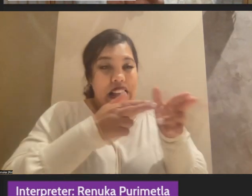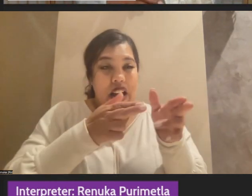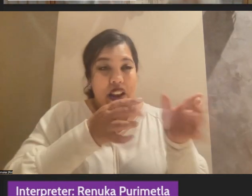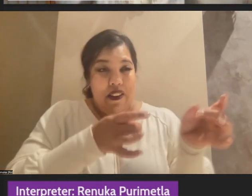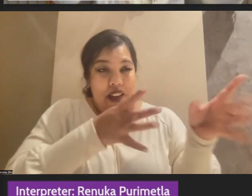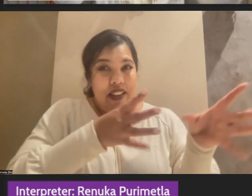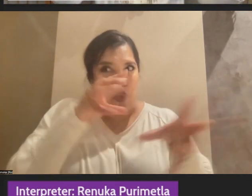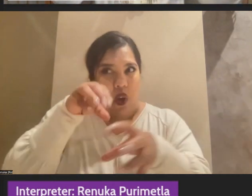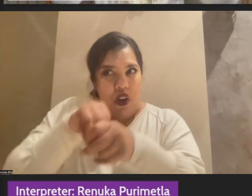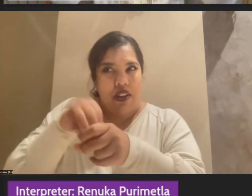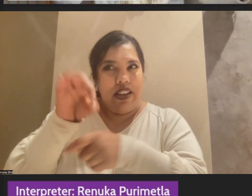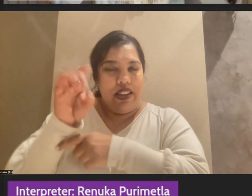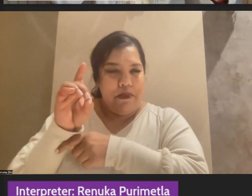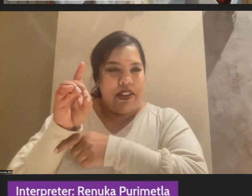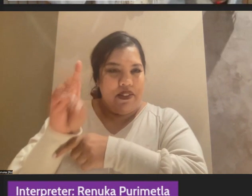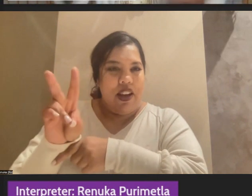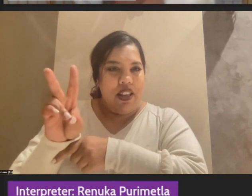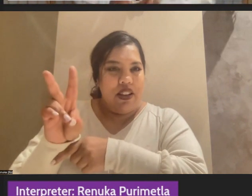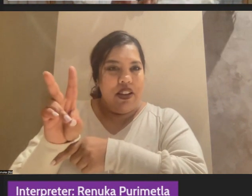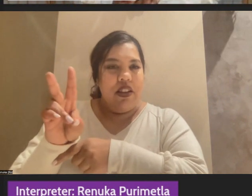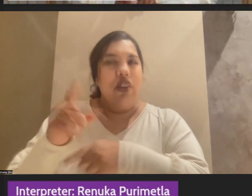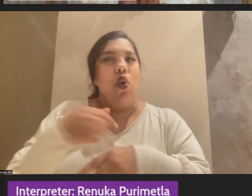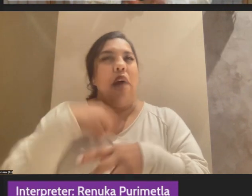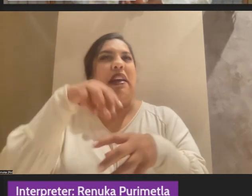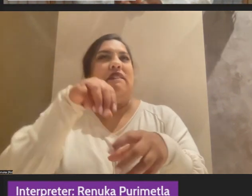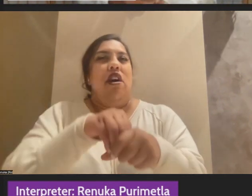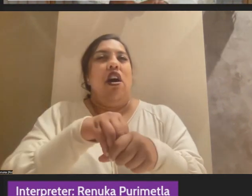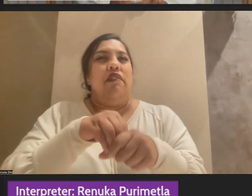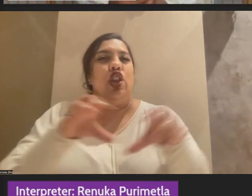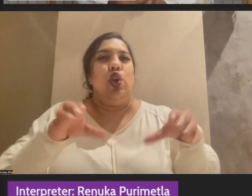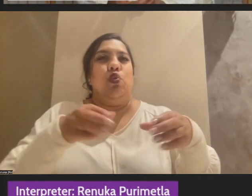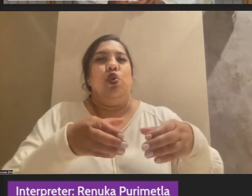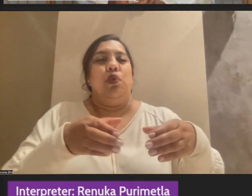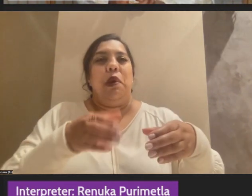violence, since I'm involved in Moms Demand Action.